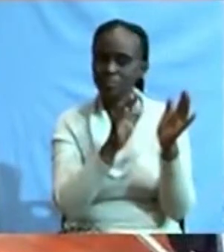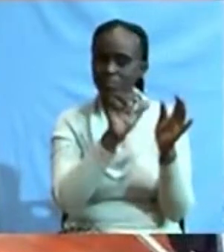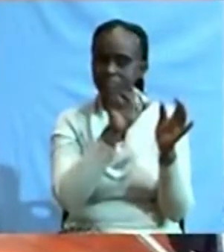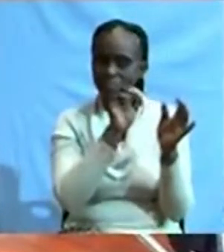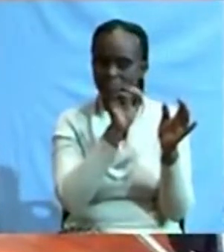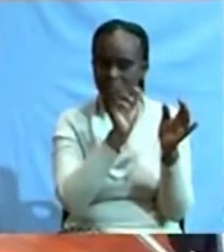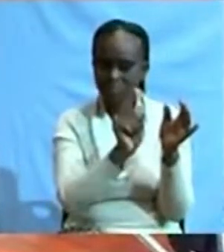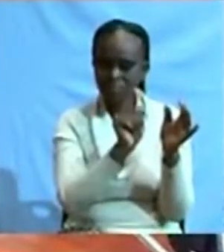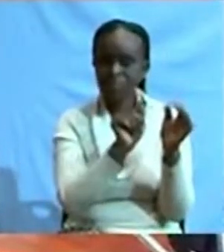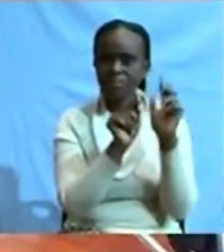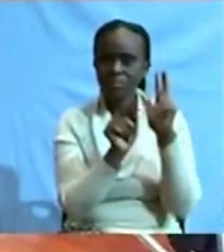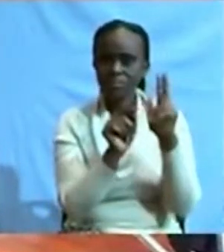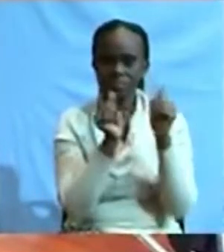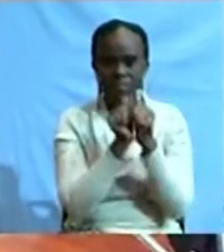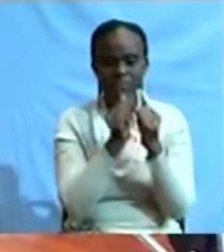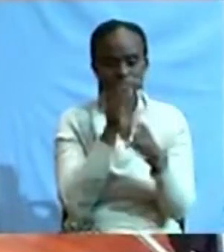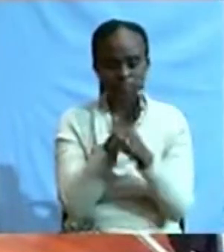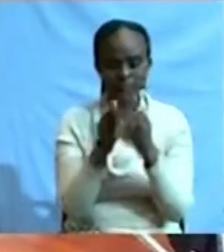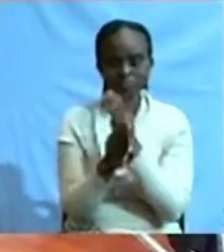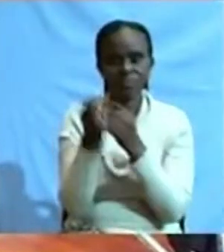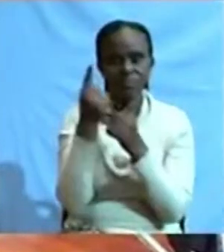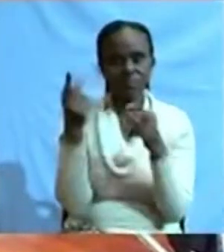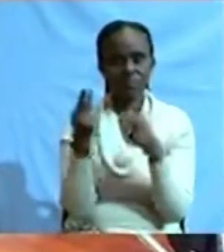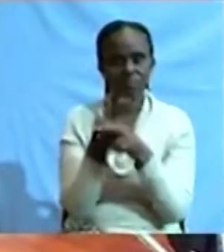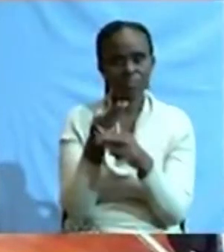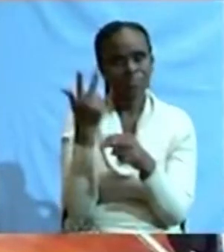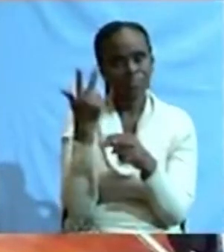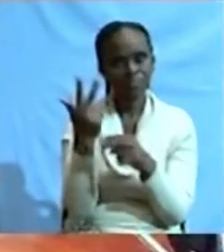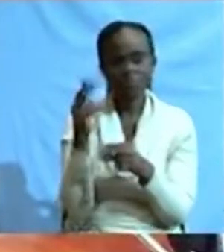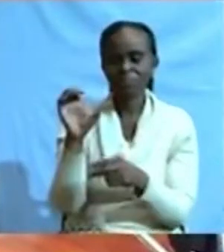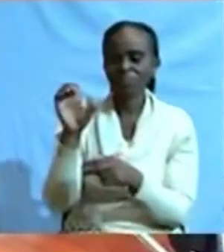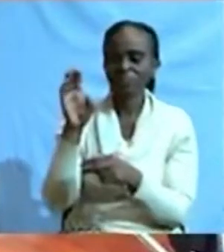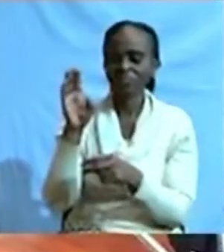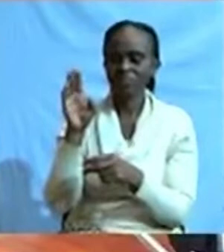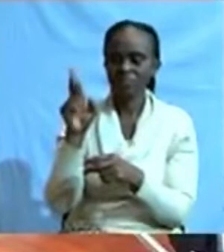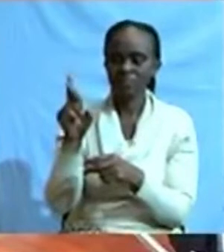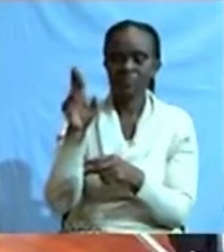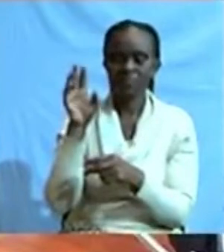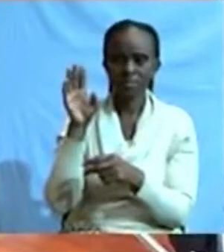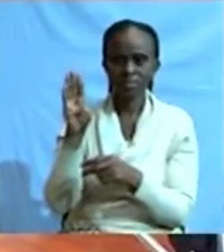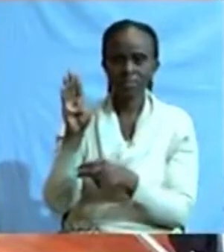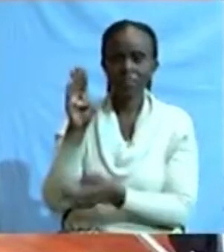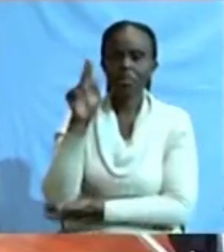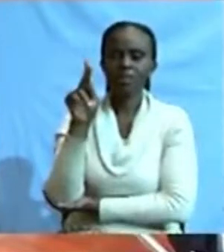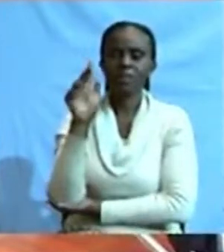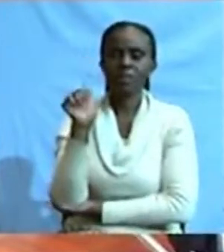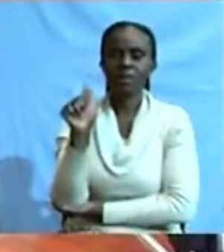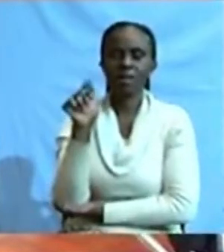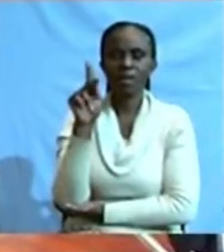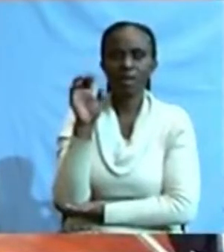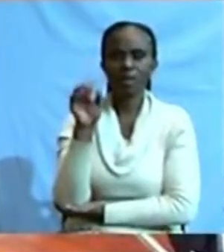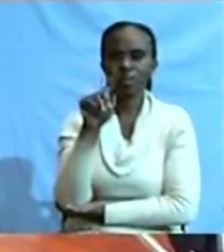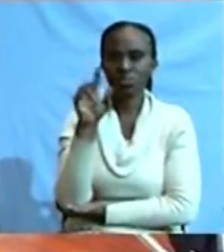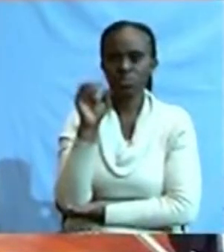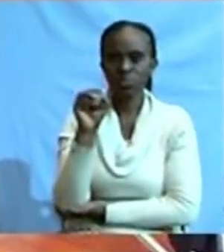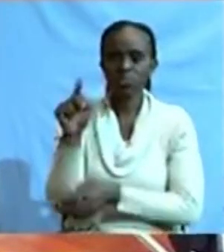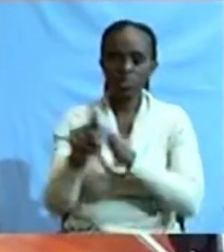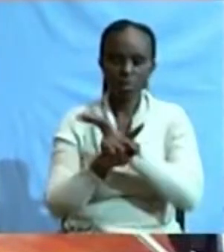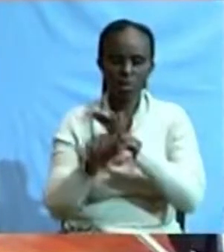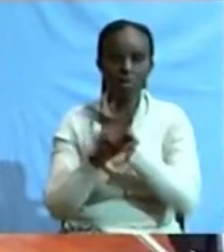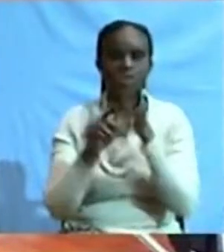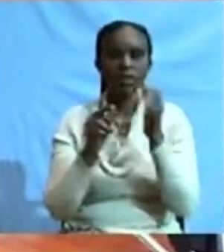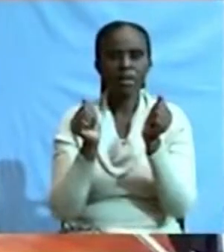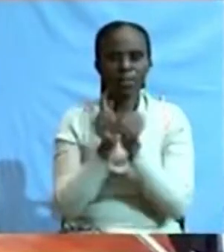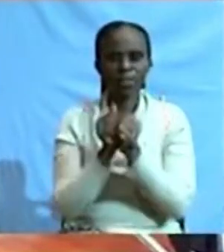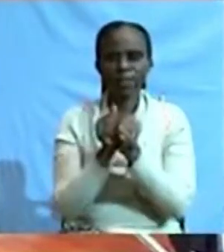with construction of 1x3 CRB at Kakoza Primary, and together were allocated